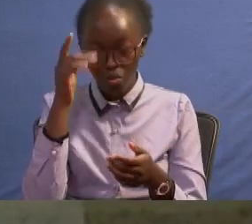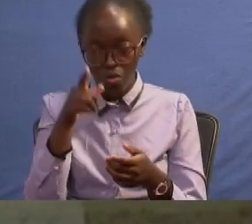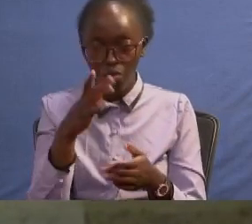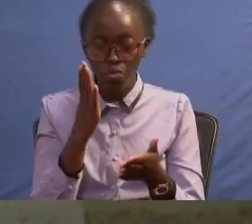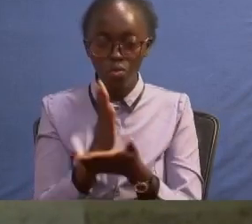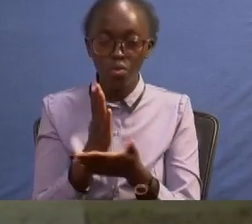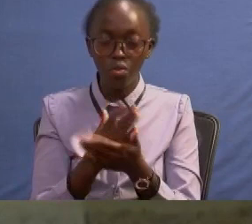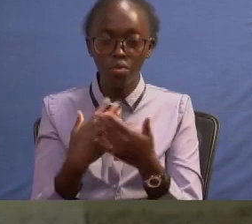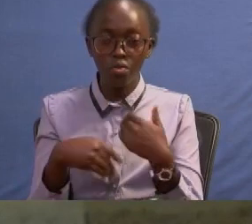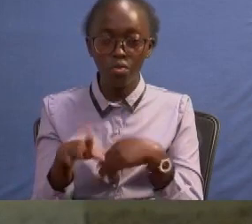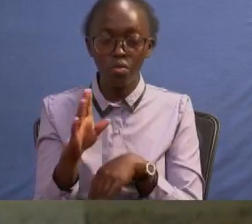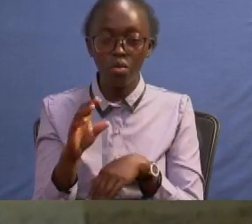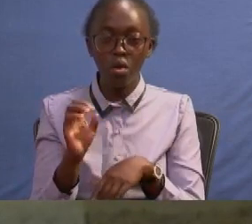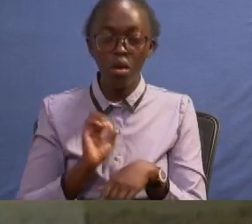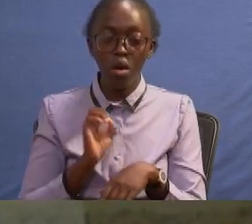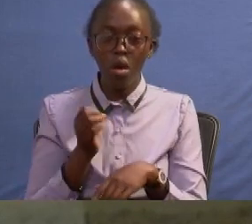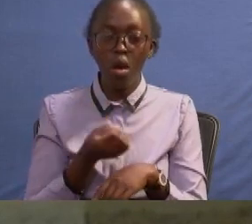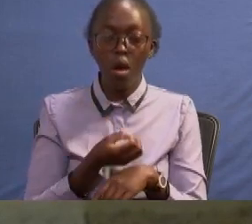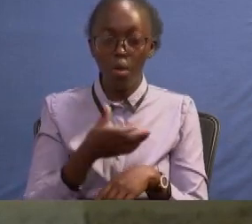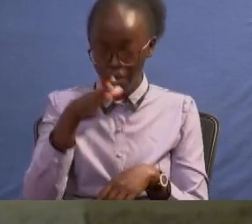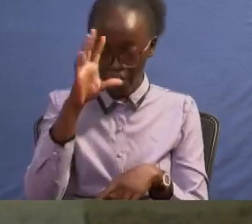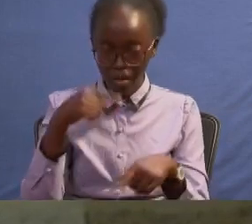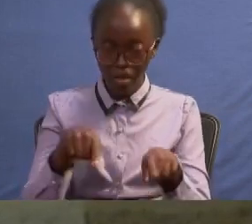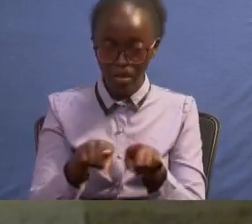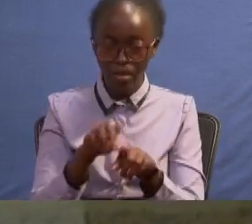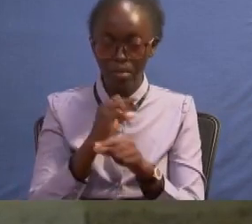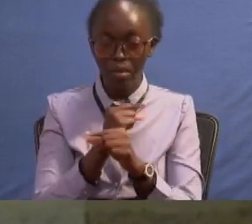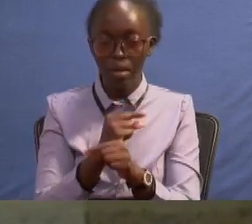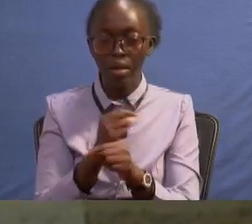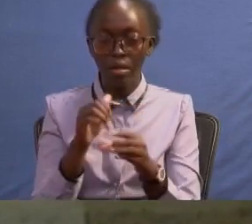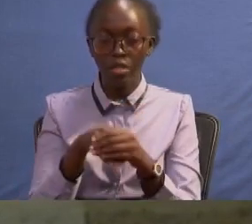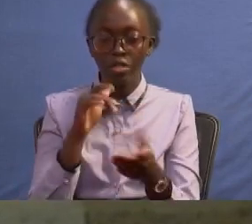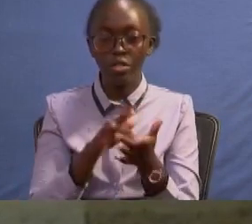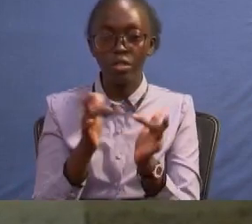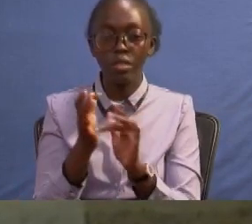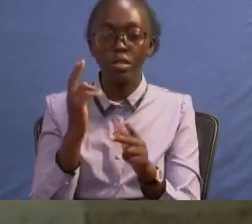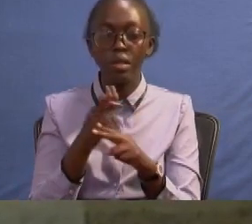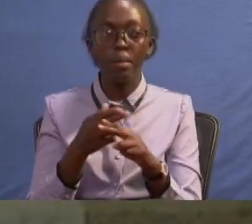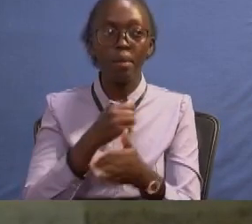Father, and our guide, and our protector. In Jesus' name we pray. Amen.